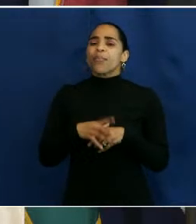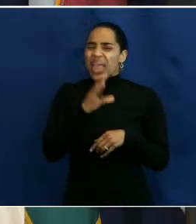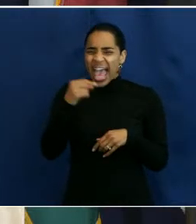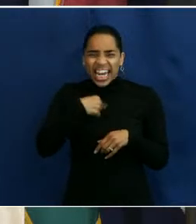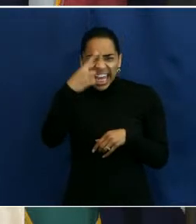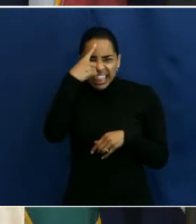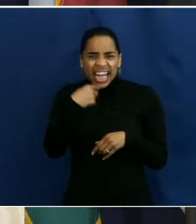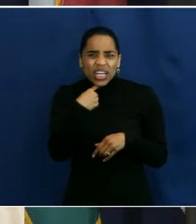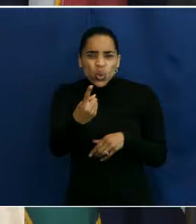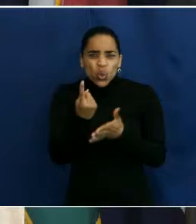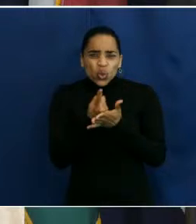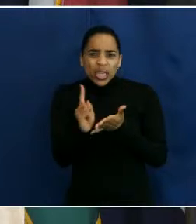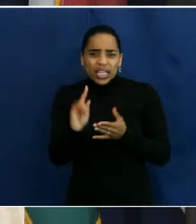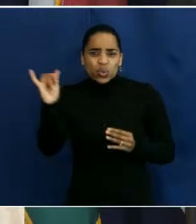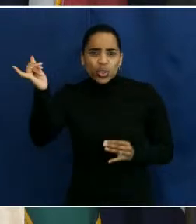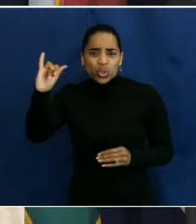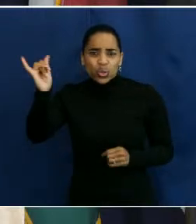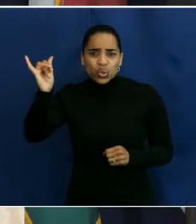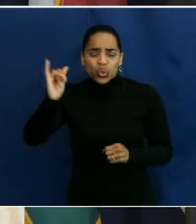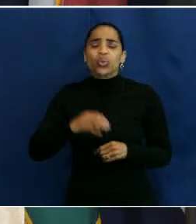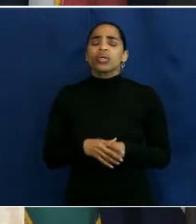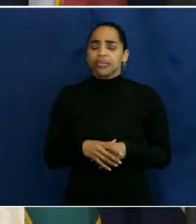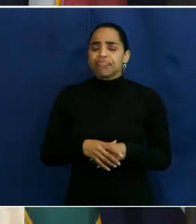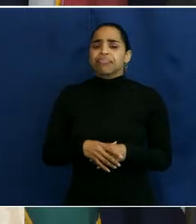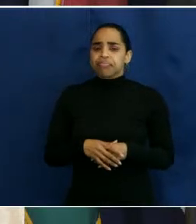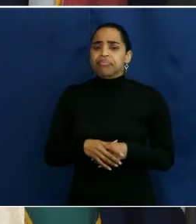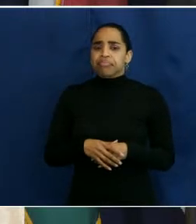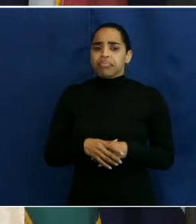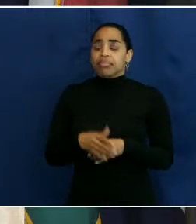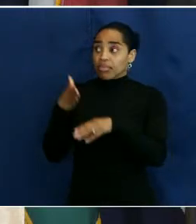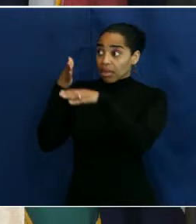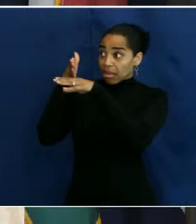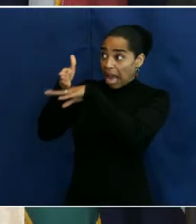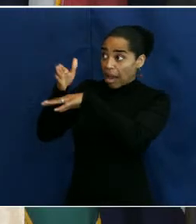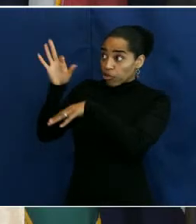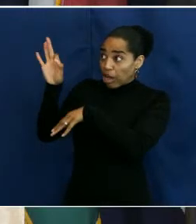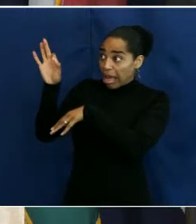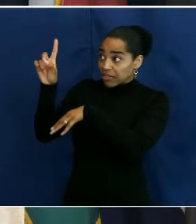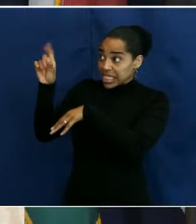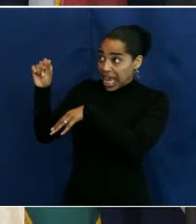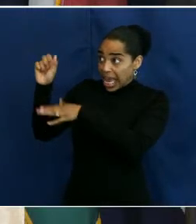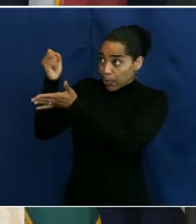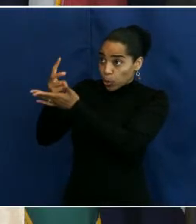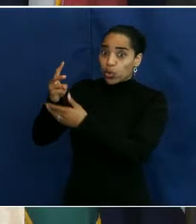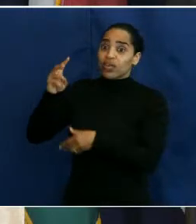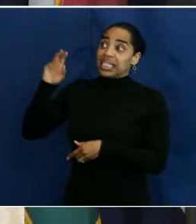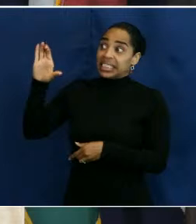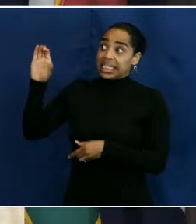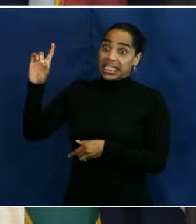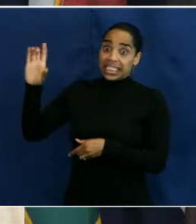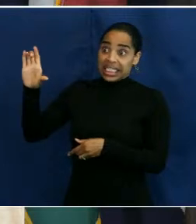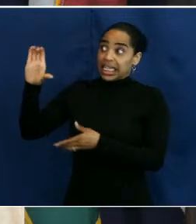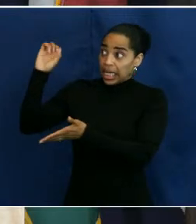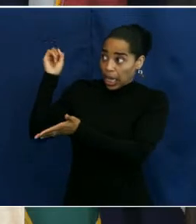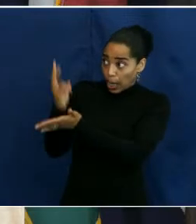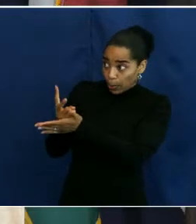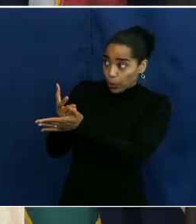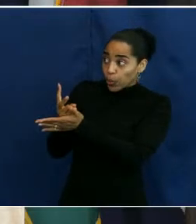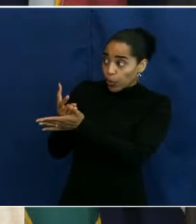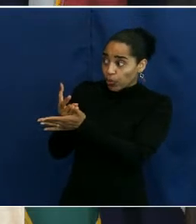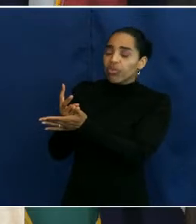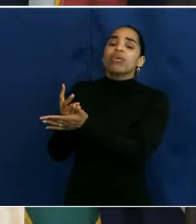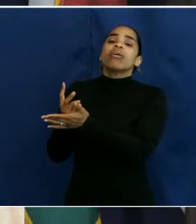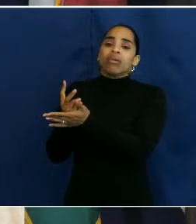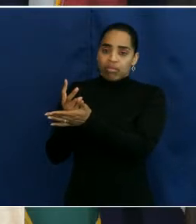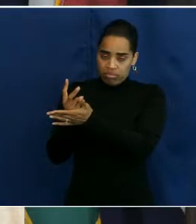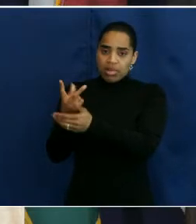this with you last week, this after it's approved by the FDA and CDC, this vaccine